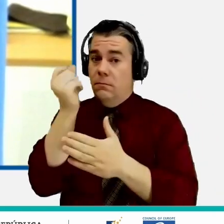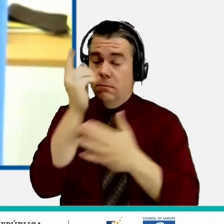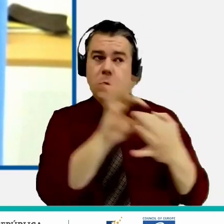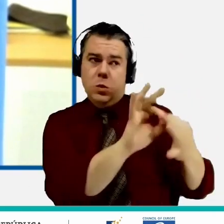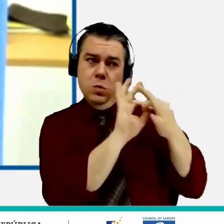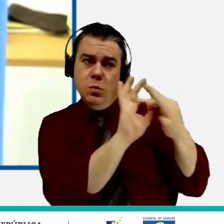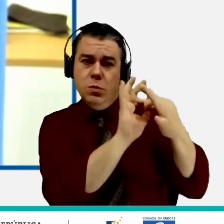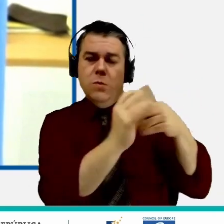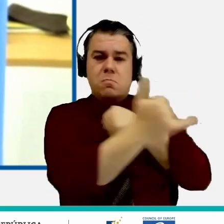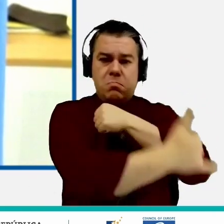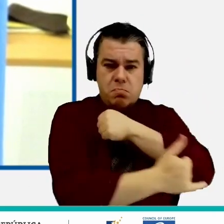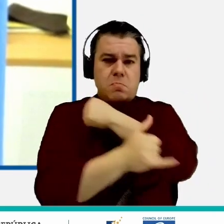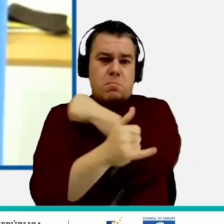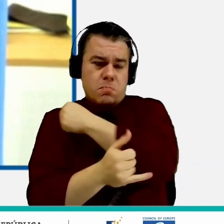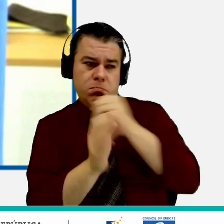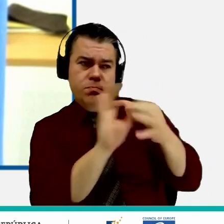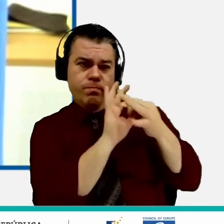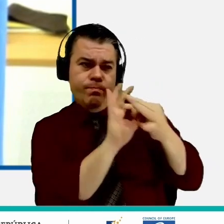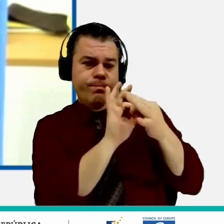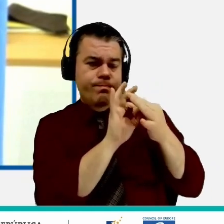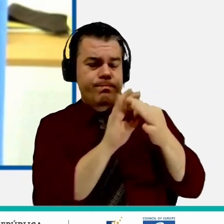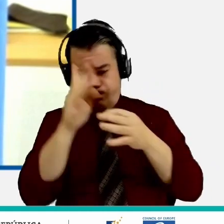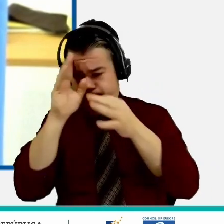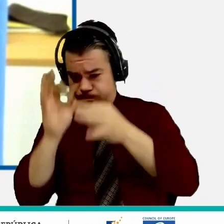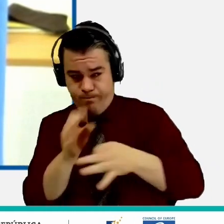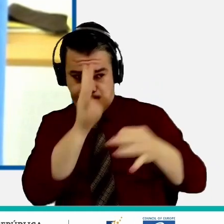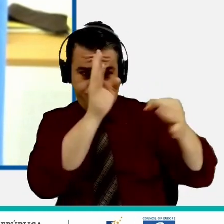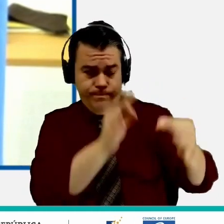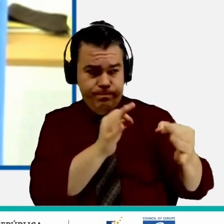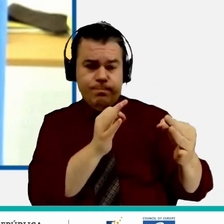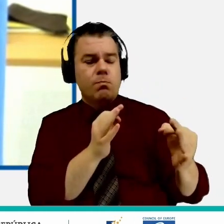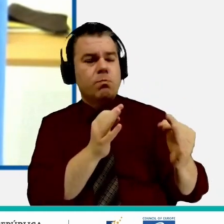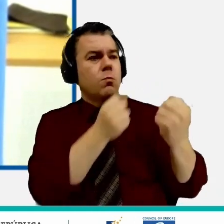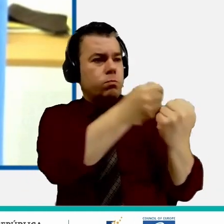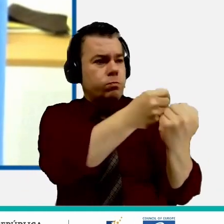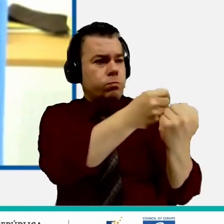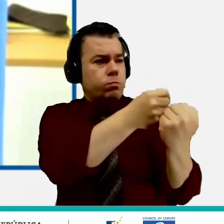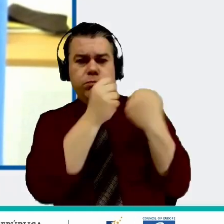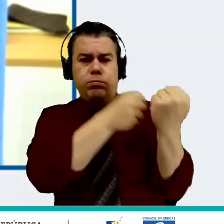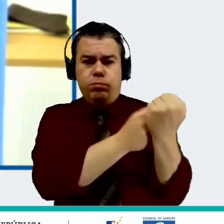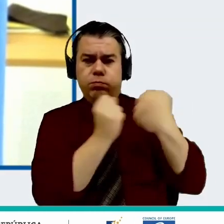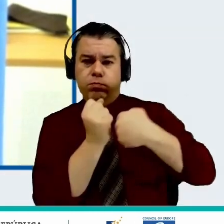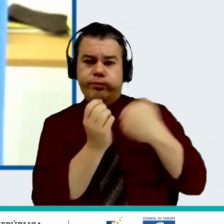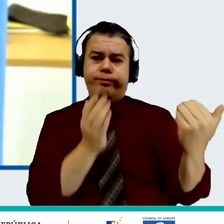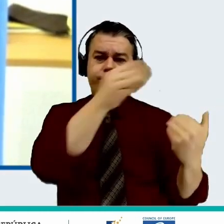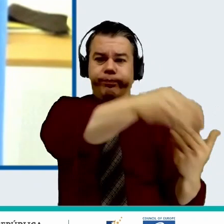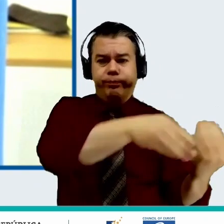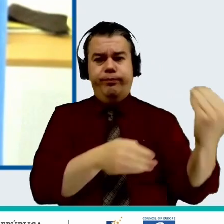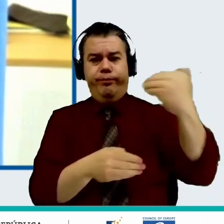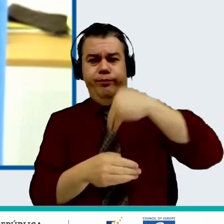collaborative systems of governance and decision making, which are indeed very important. The critical